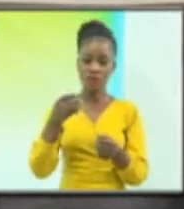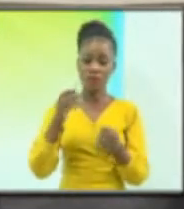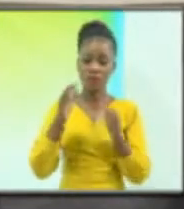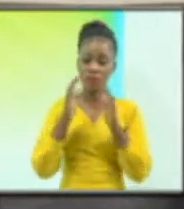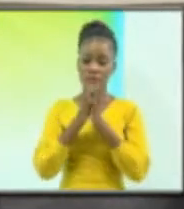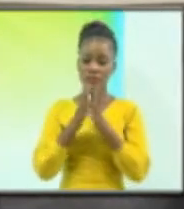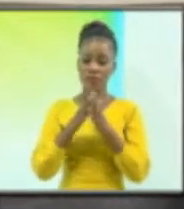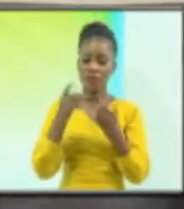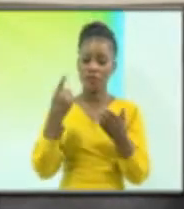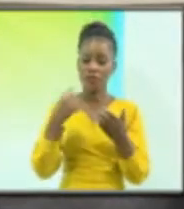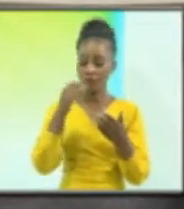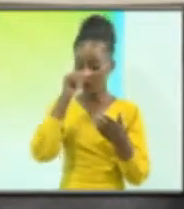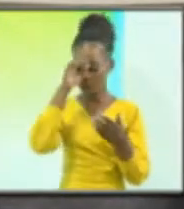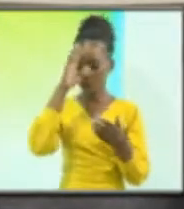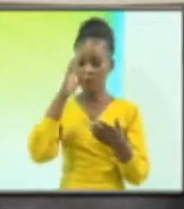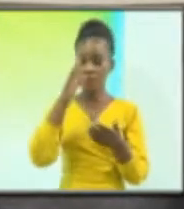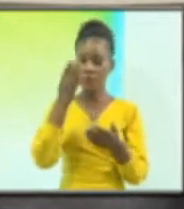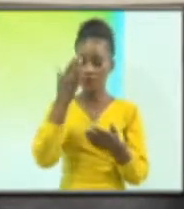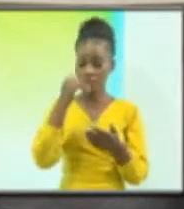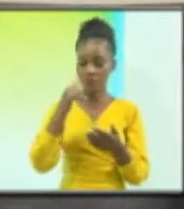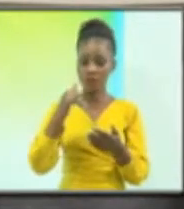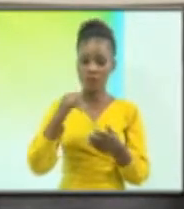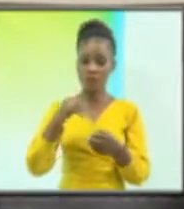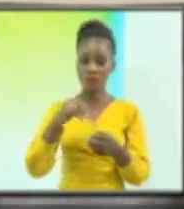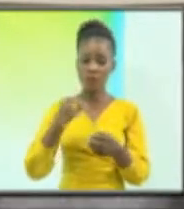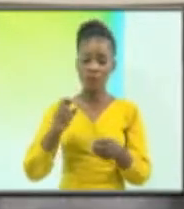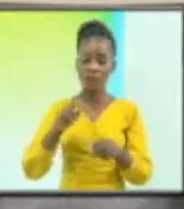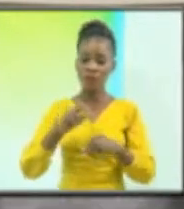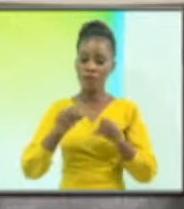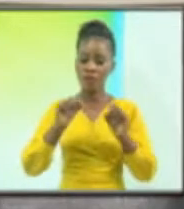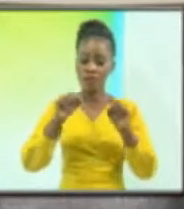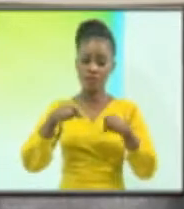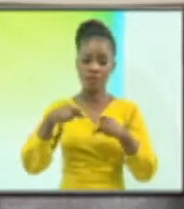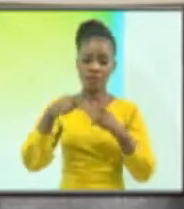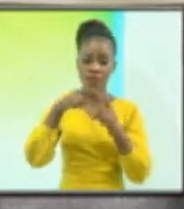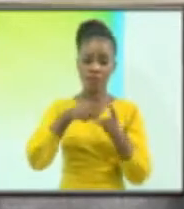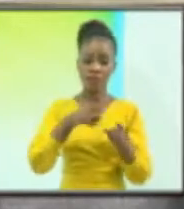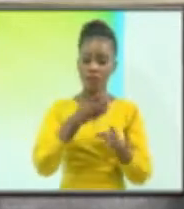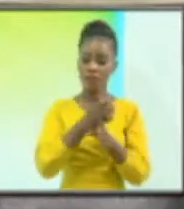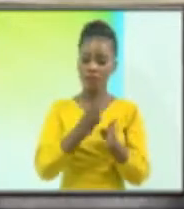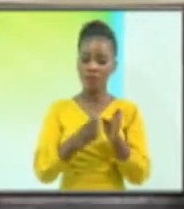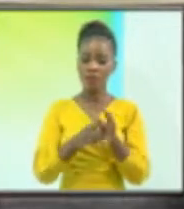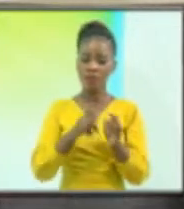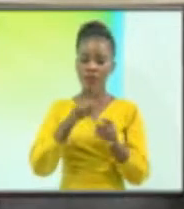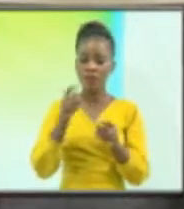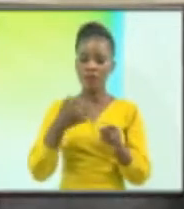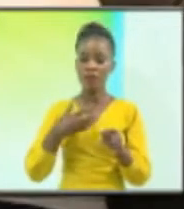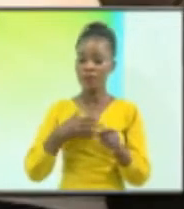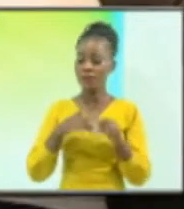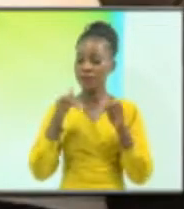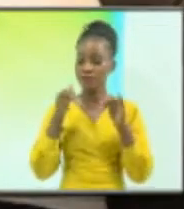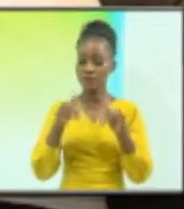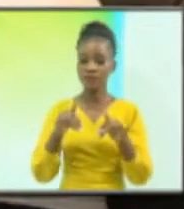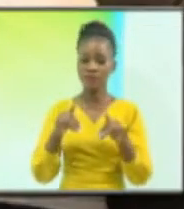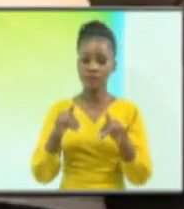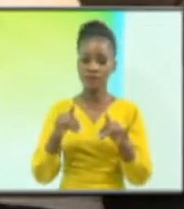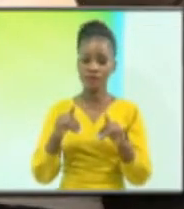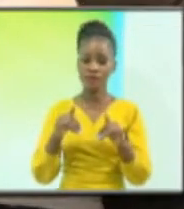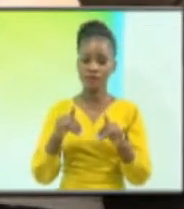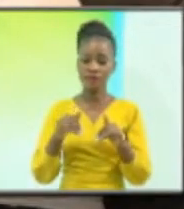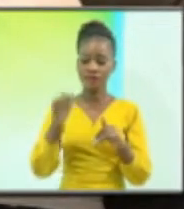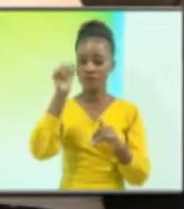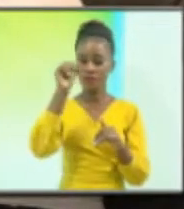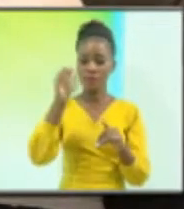what surprises us is that we managed to corner them, and our passport is the cheapest in the region. So this